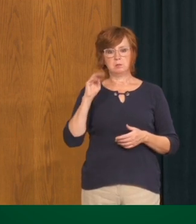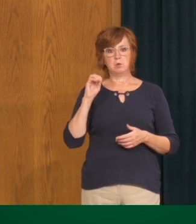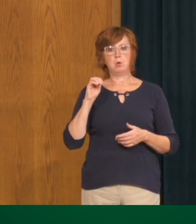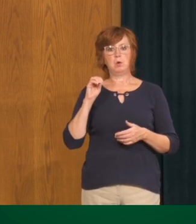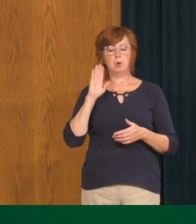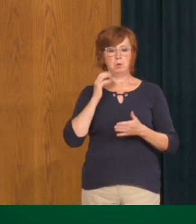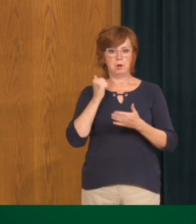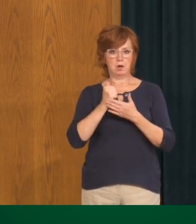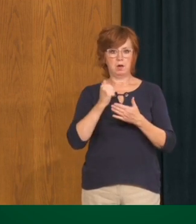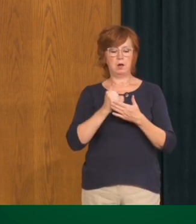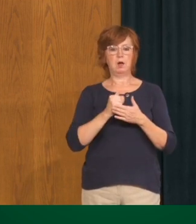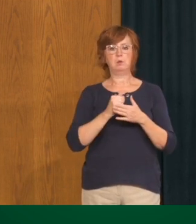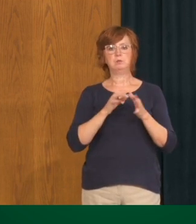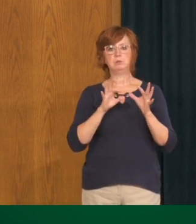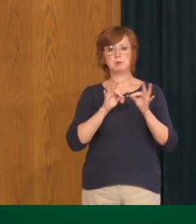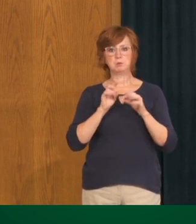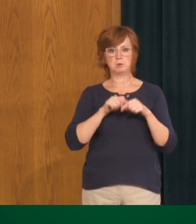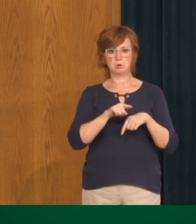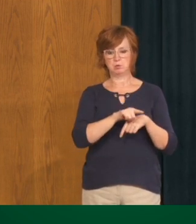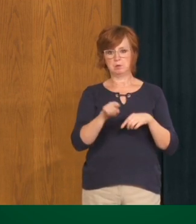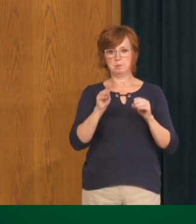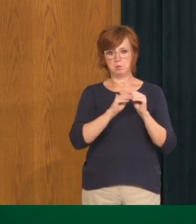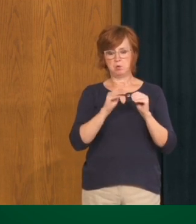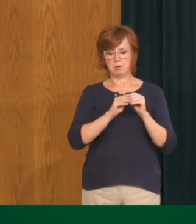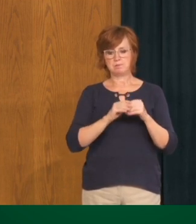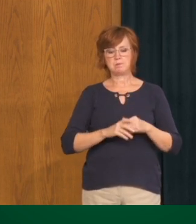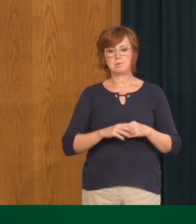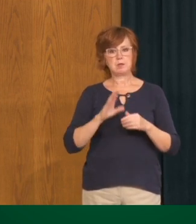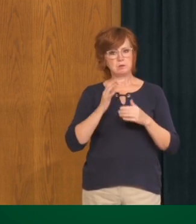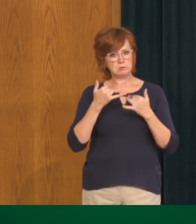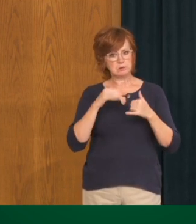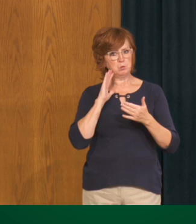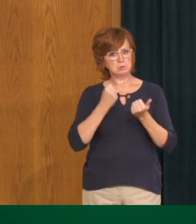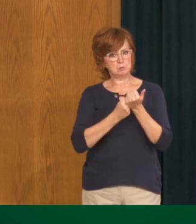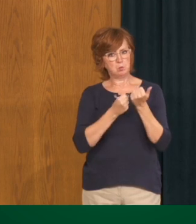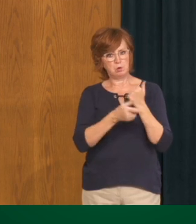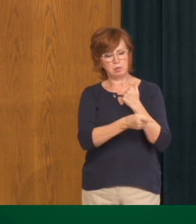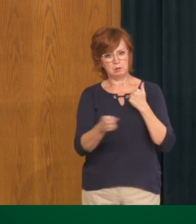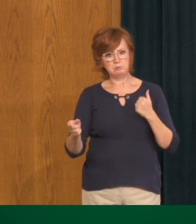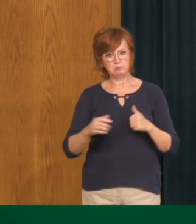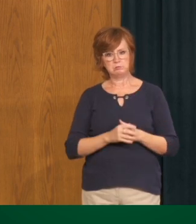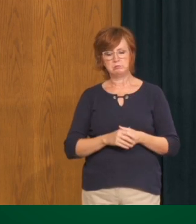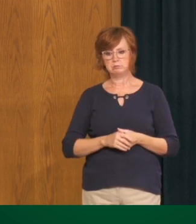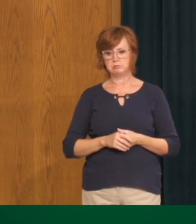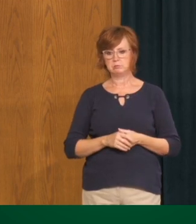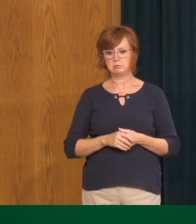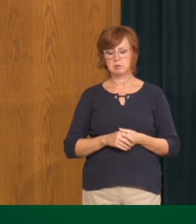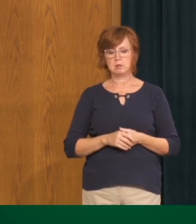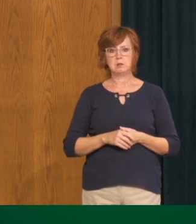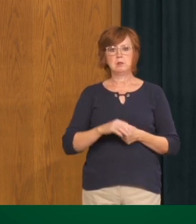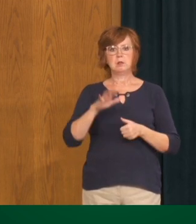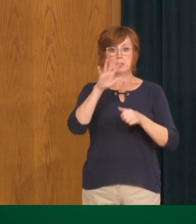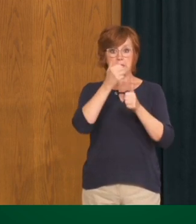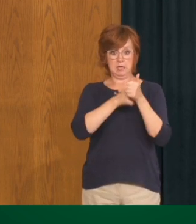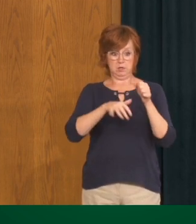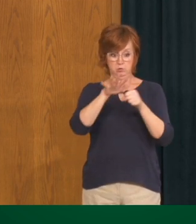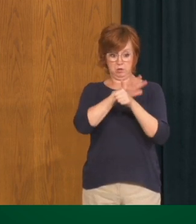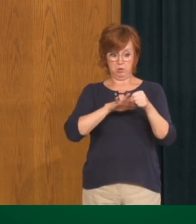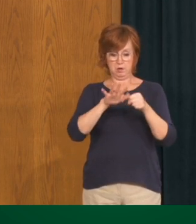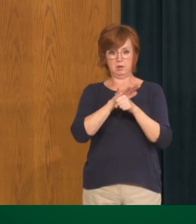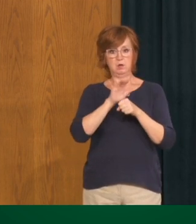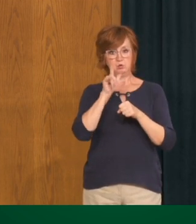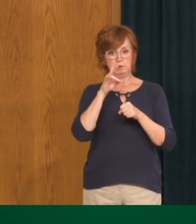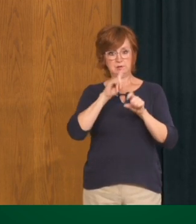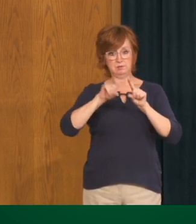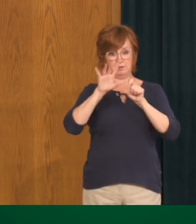we'll continue to provide that guidance. But certainly the local plans are responsive to the local conditions, and I think that